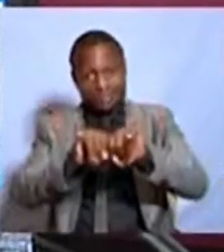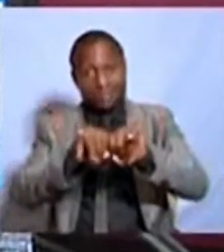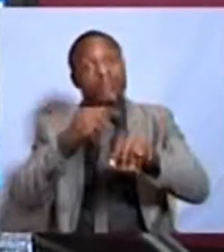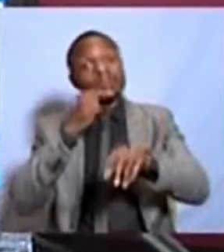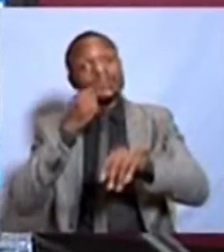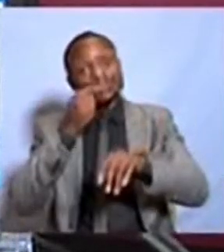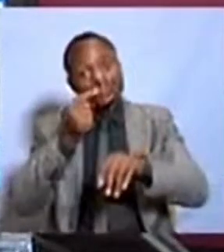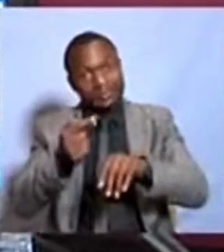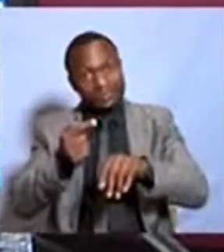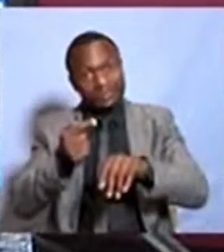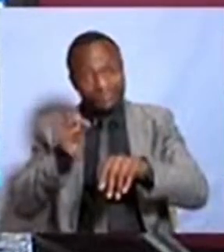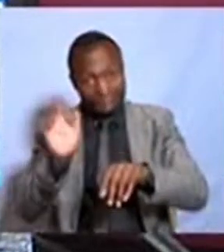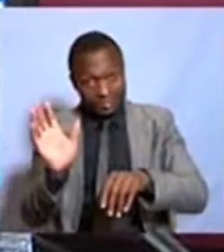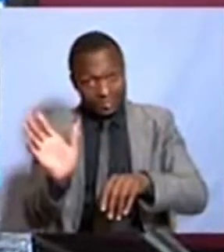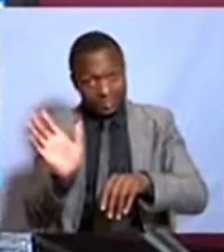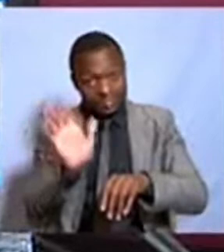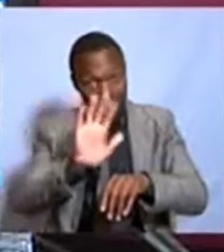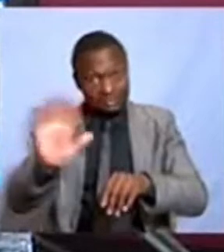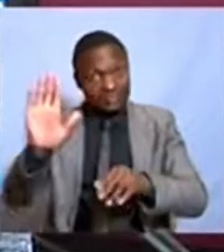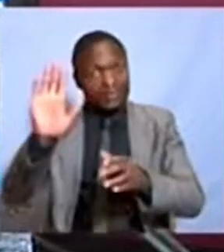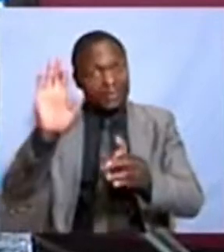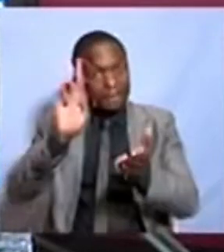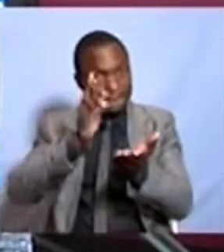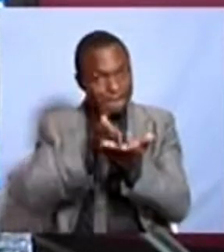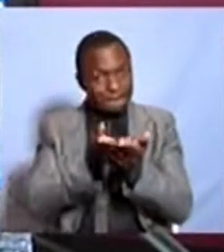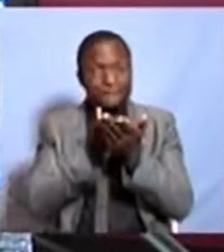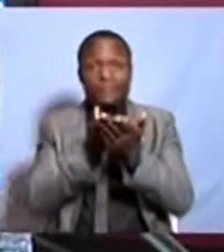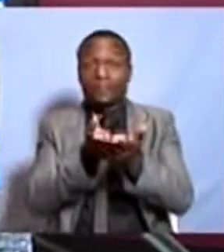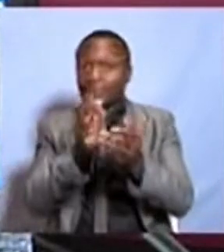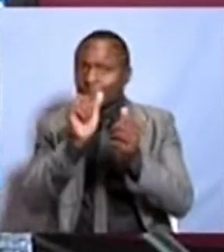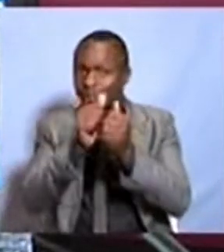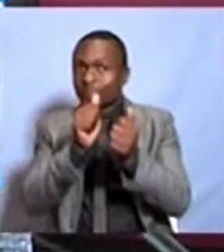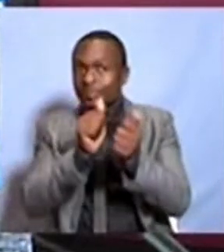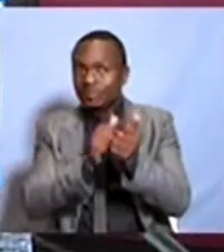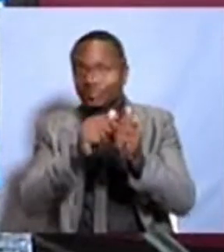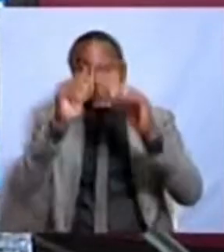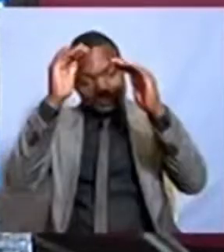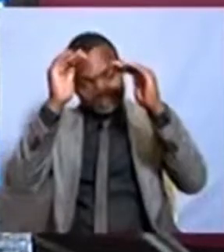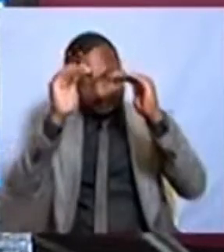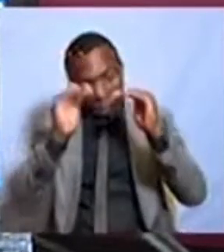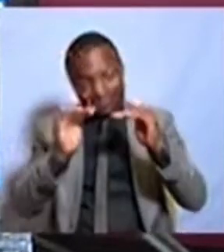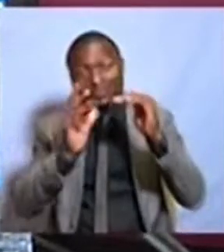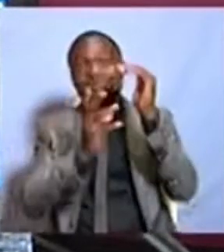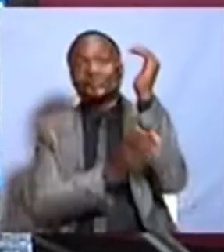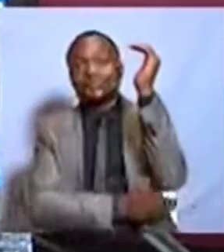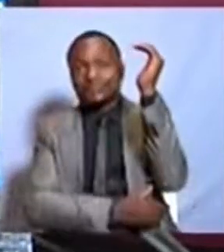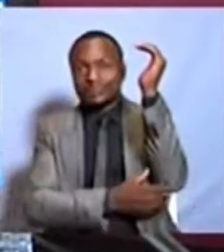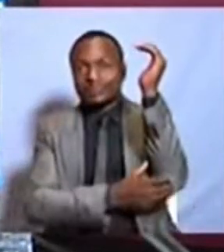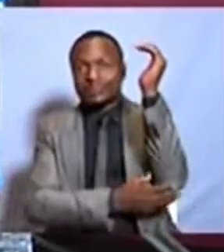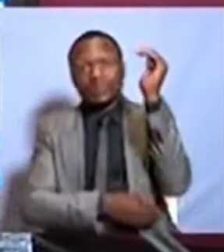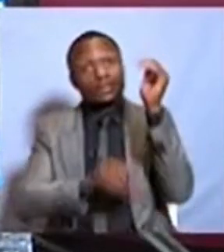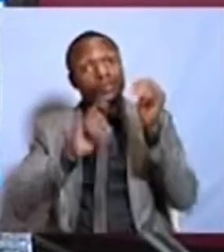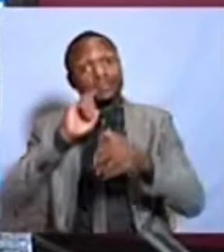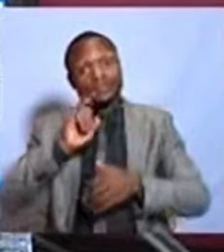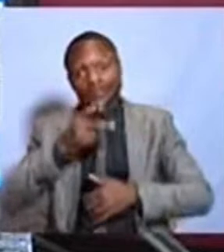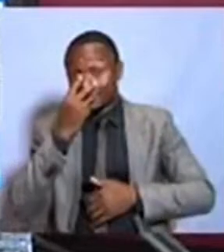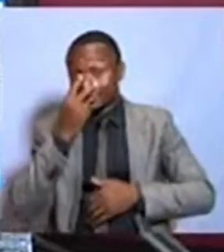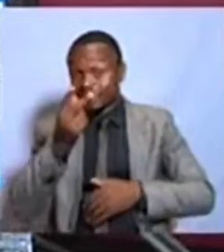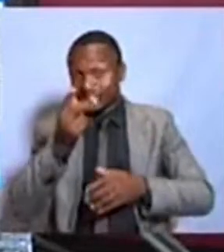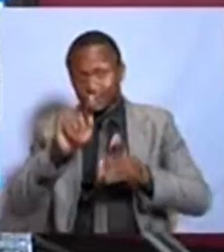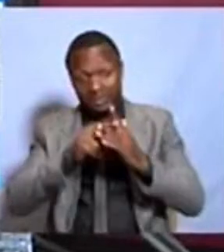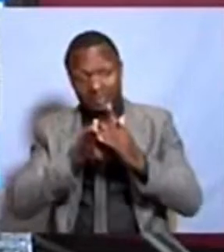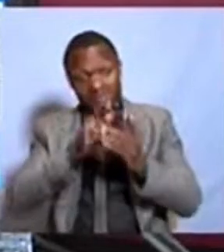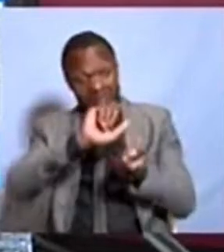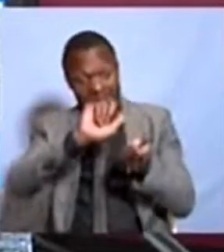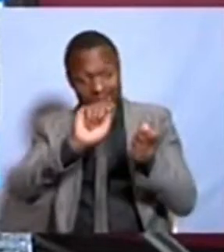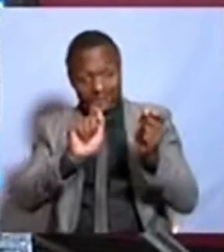even in our submission, that in terms of reducing poverty, we need to start changing the way